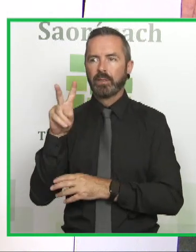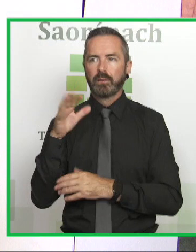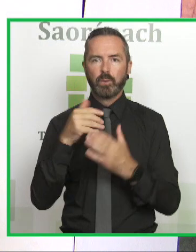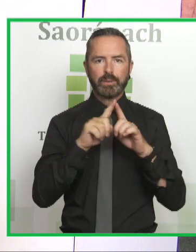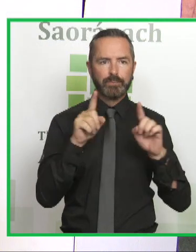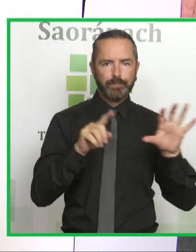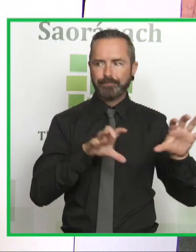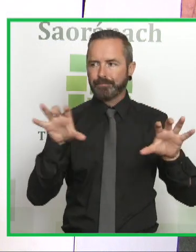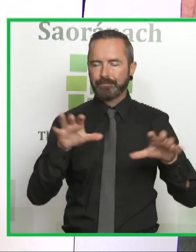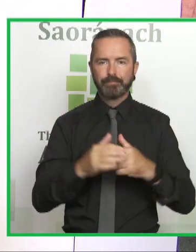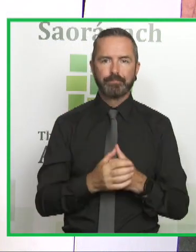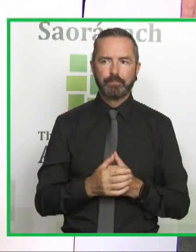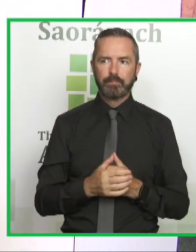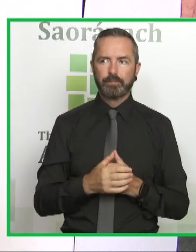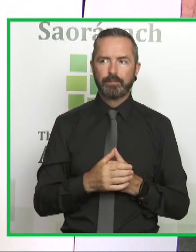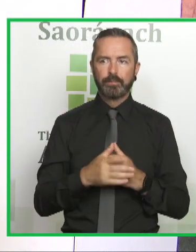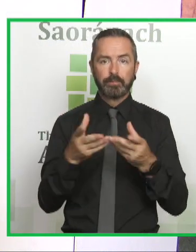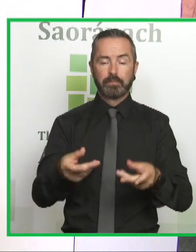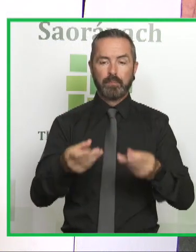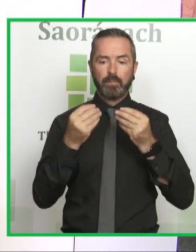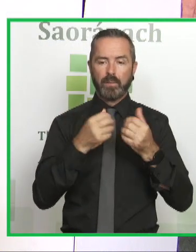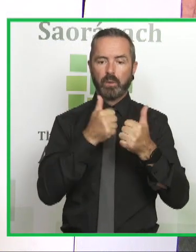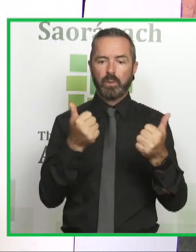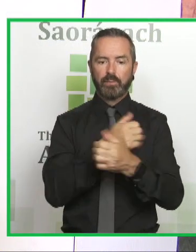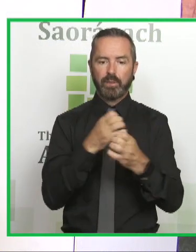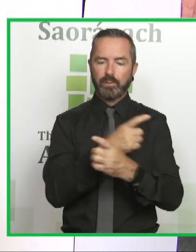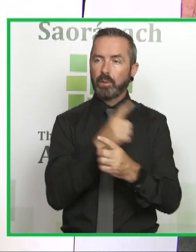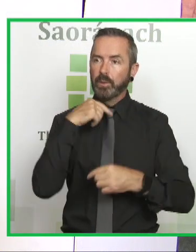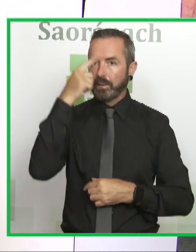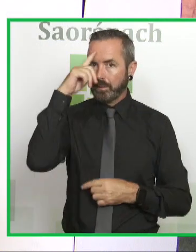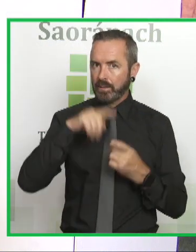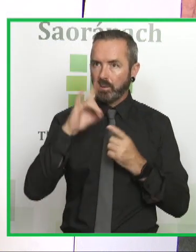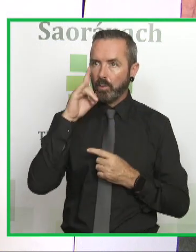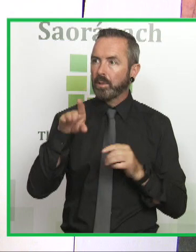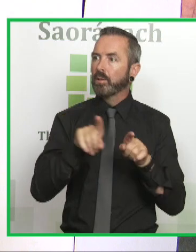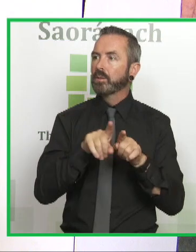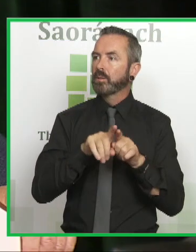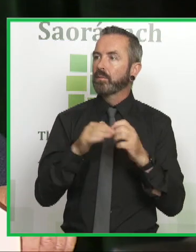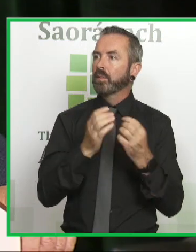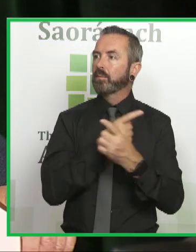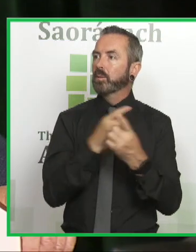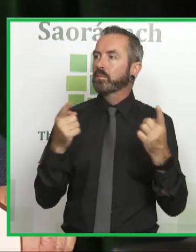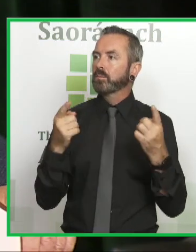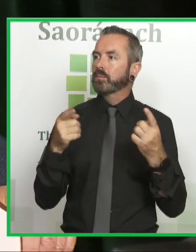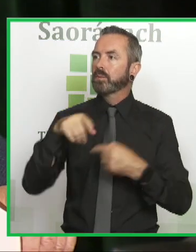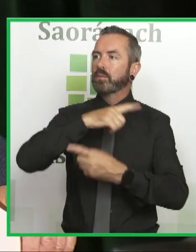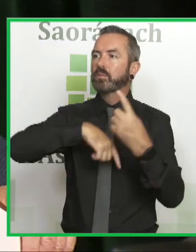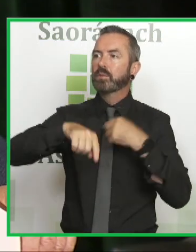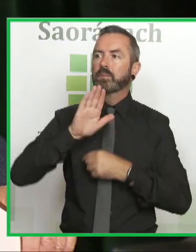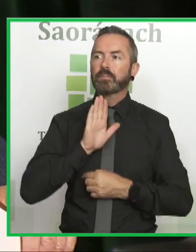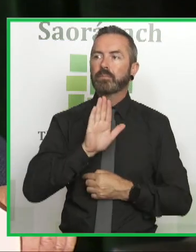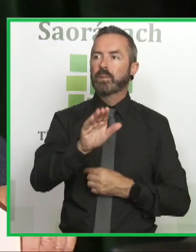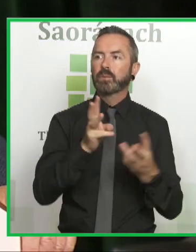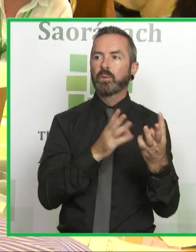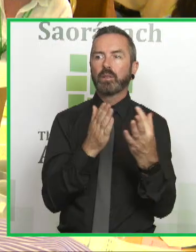that. So that kind of landed, I think, reasonably well for all of us. But I think, and I hope, what equally landed for us all is we don't have to work